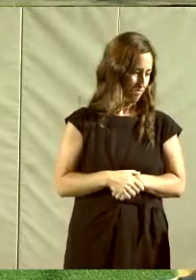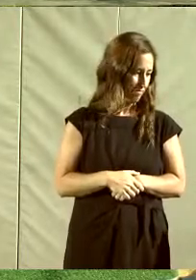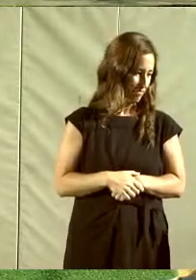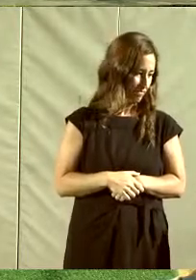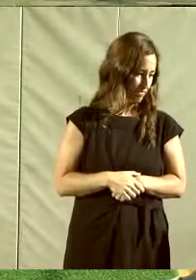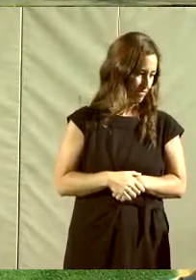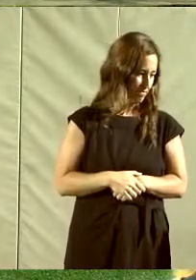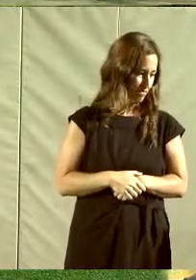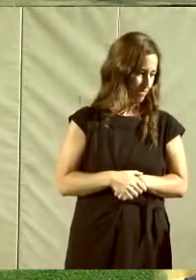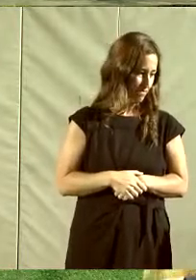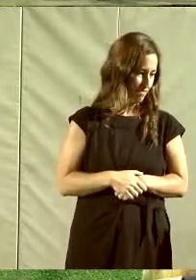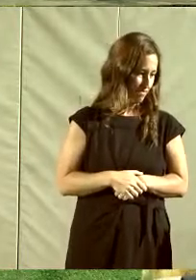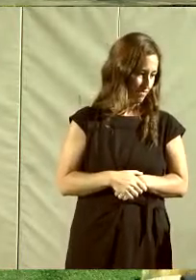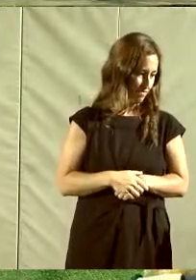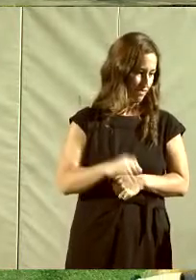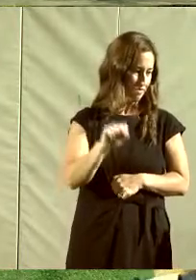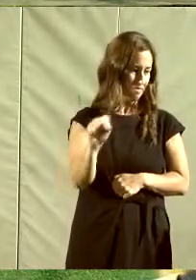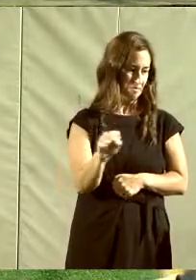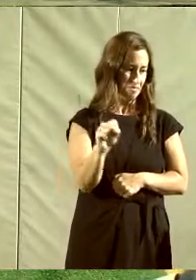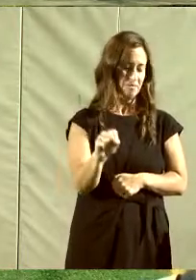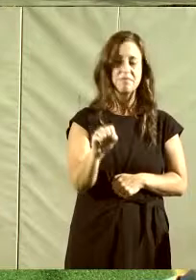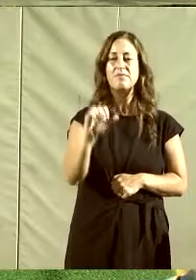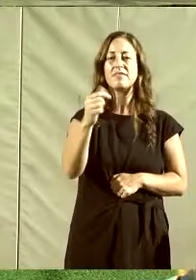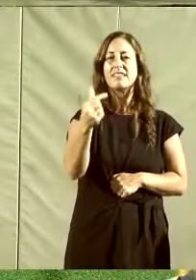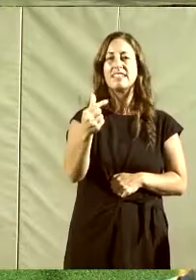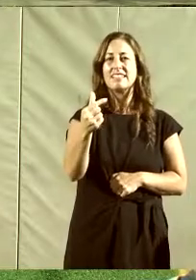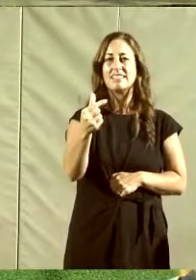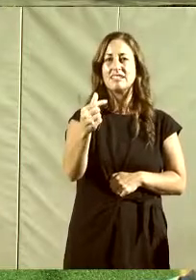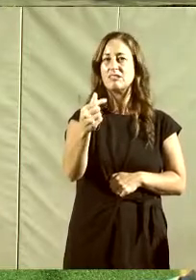Shelby Lynn Garrick.